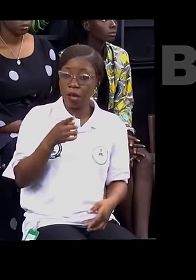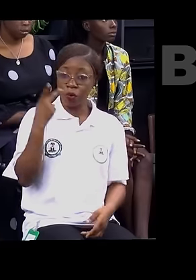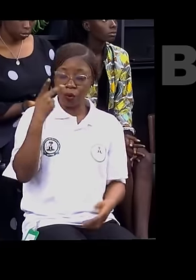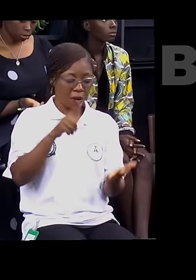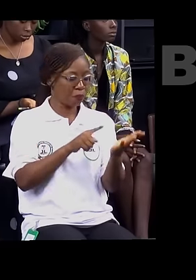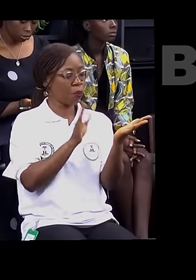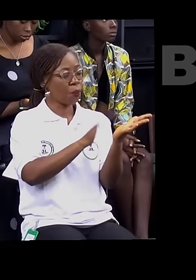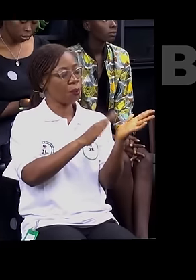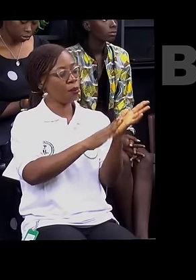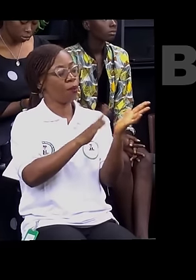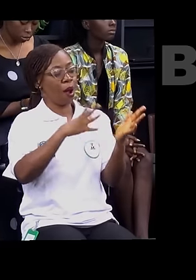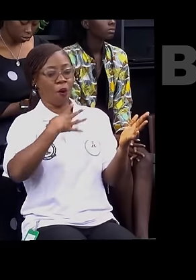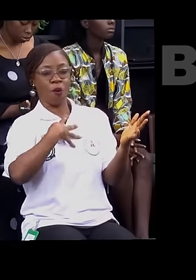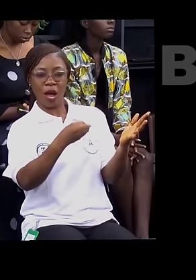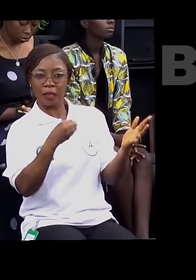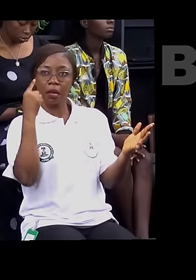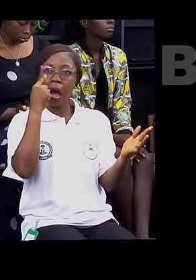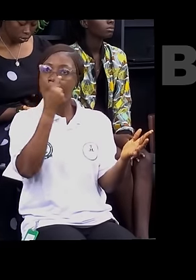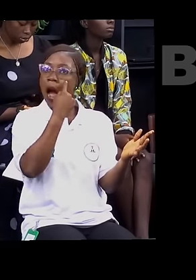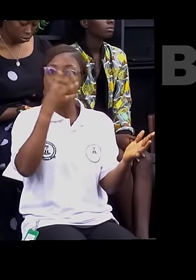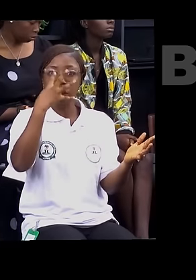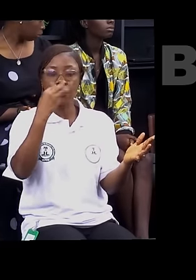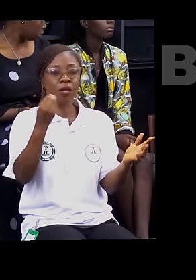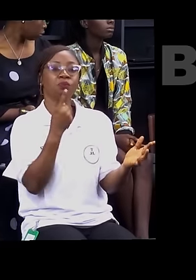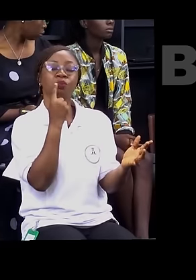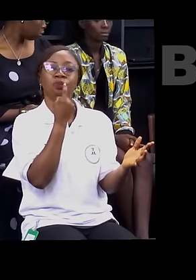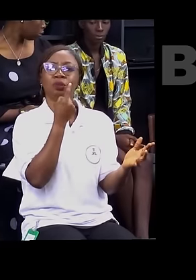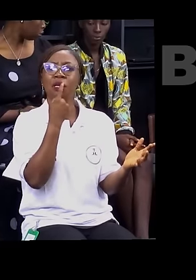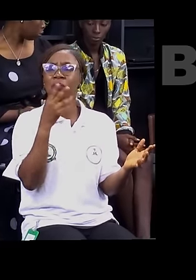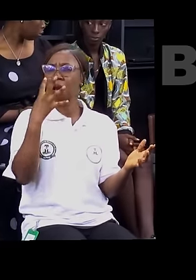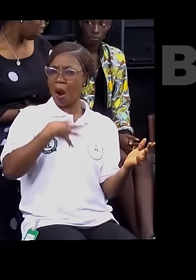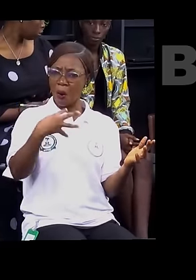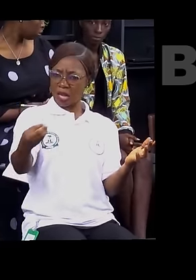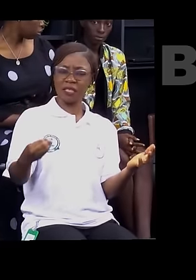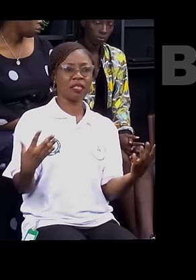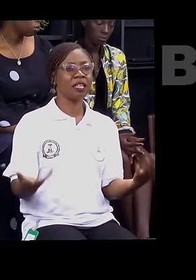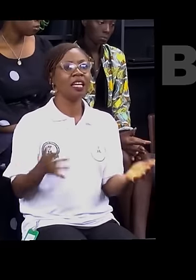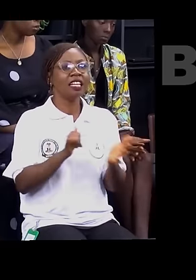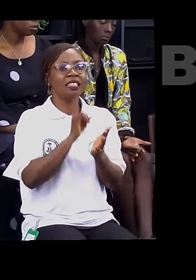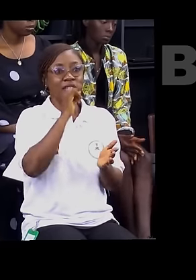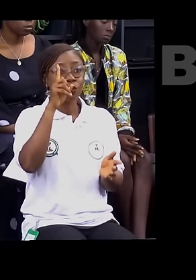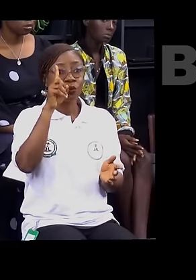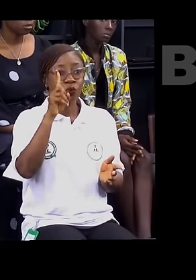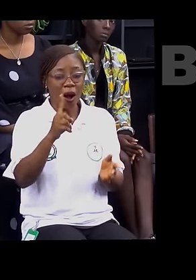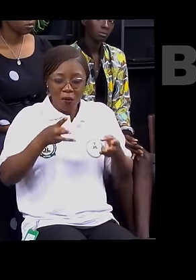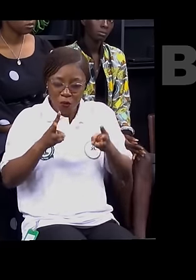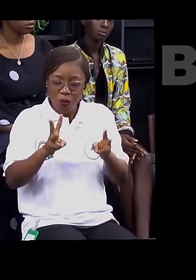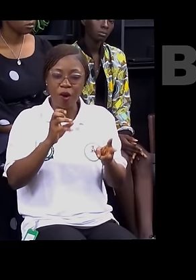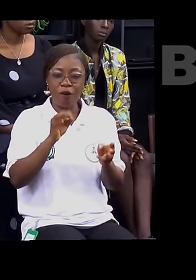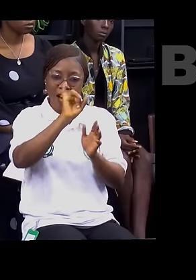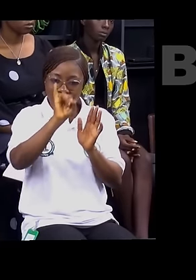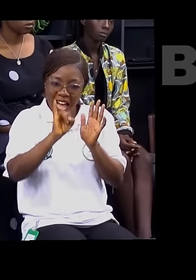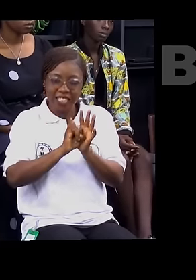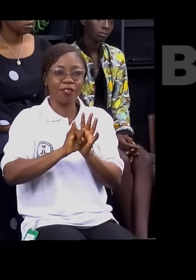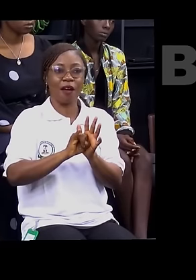palm, it's white. You look at the eyes, it's white. Even the lips is looking white. So that's one way of